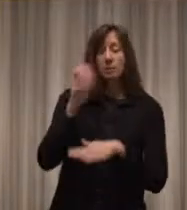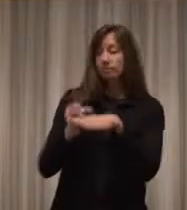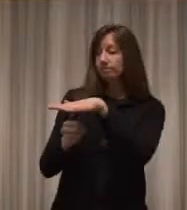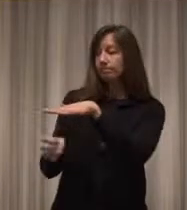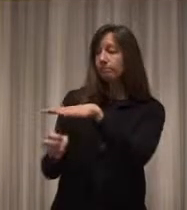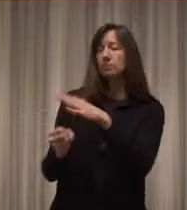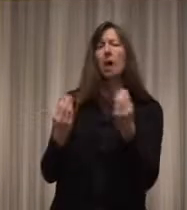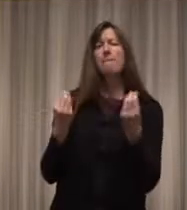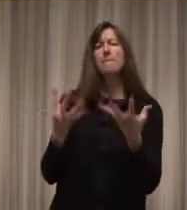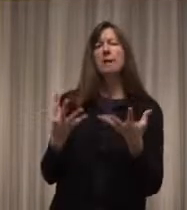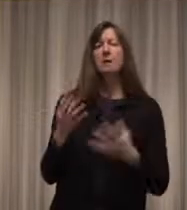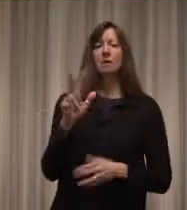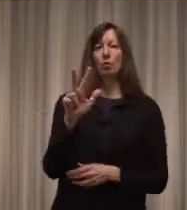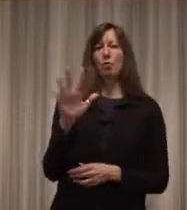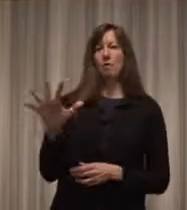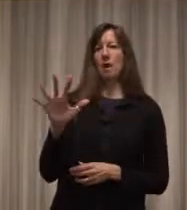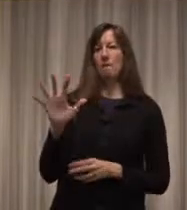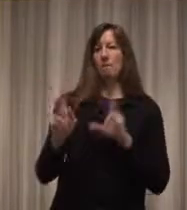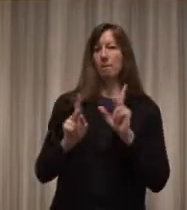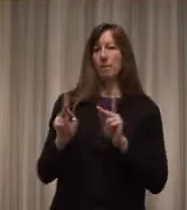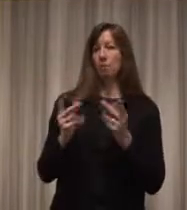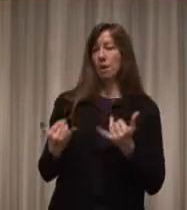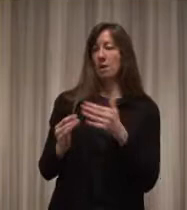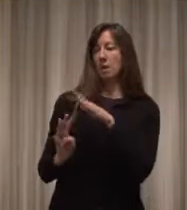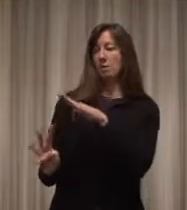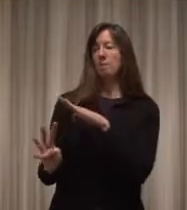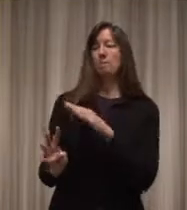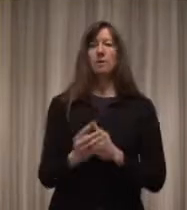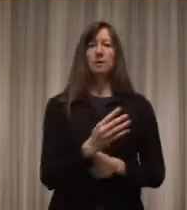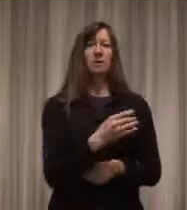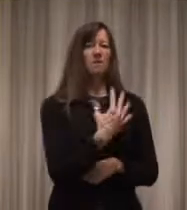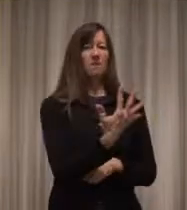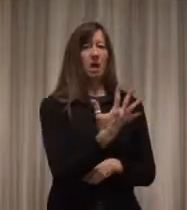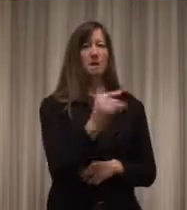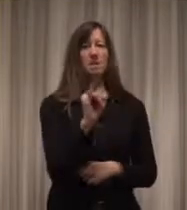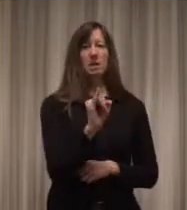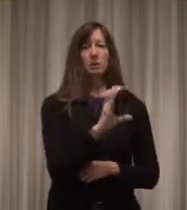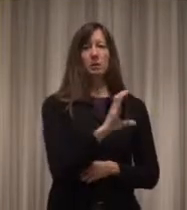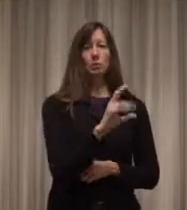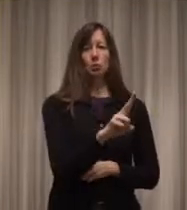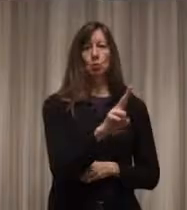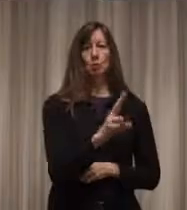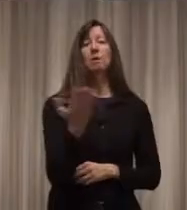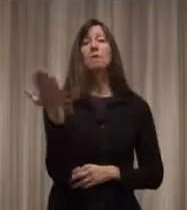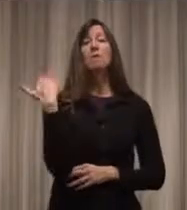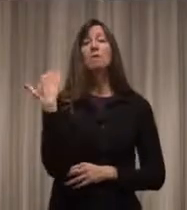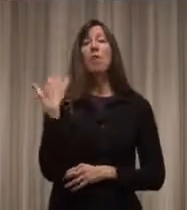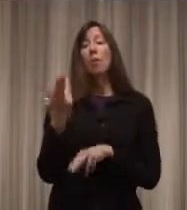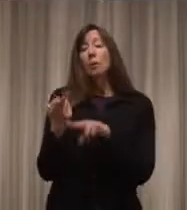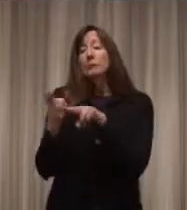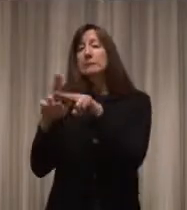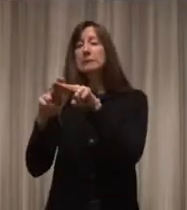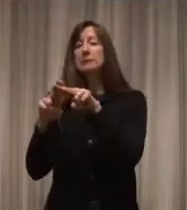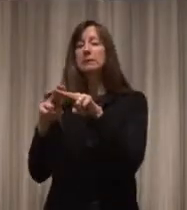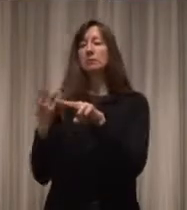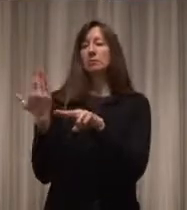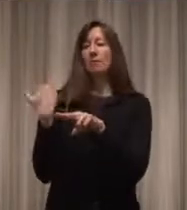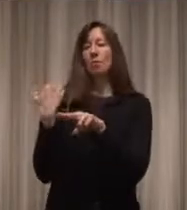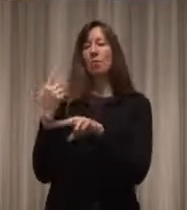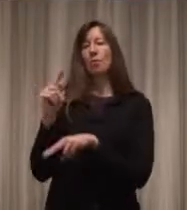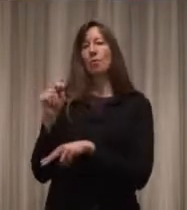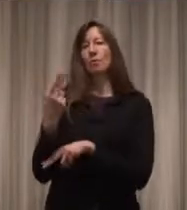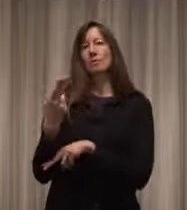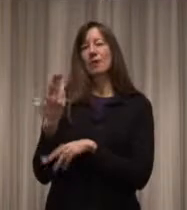the ICU. That is up slightly from last update where we were at 32, but as you can see on the graph, we've been holding